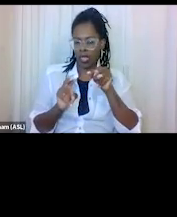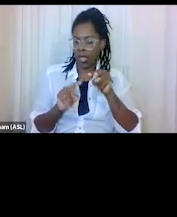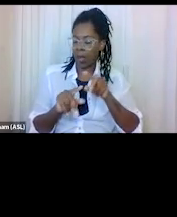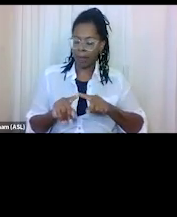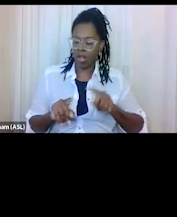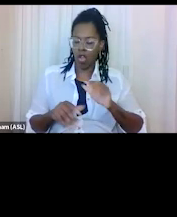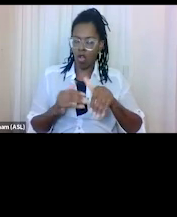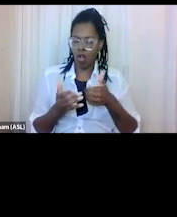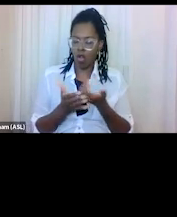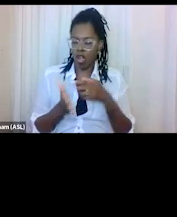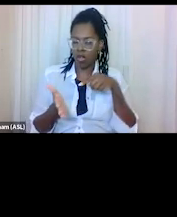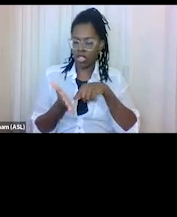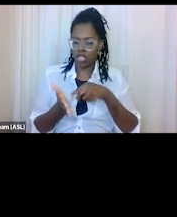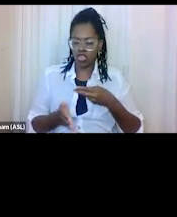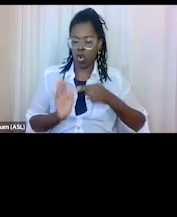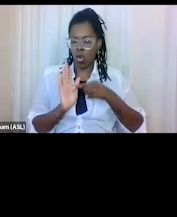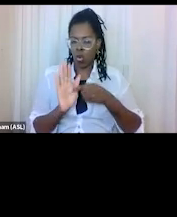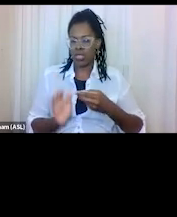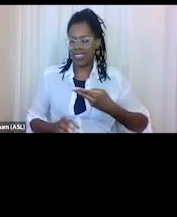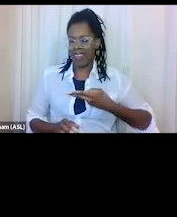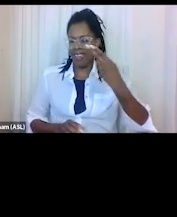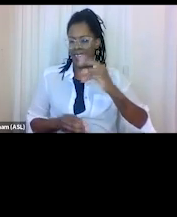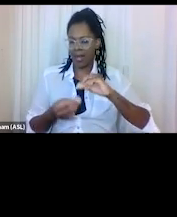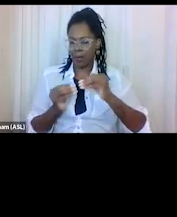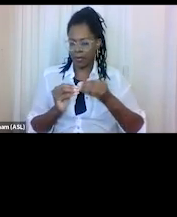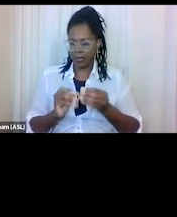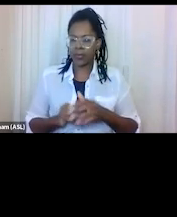high. And we can go ahead and advance to the next slide.